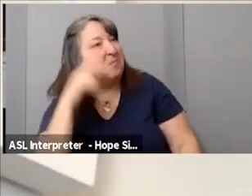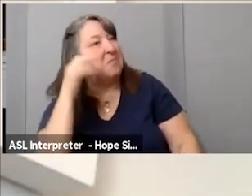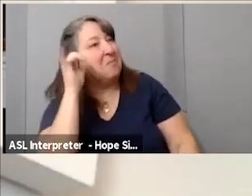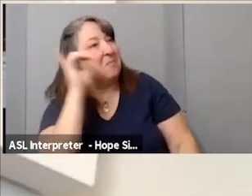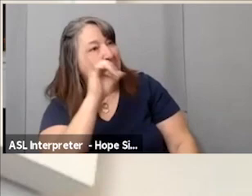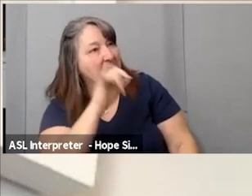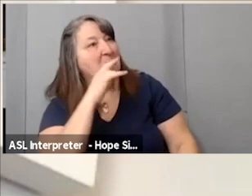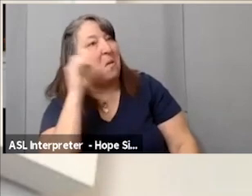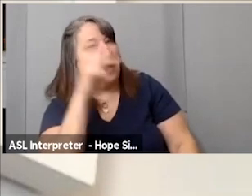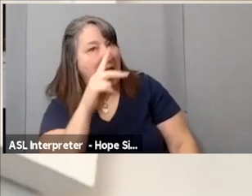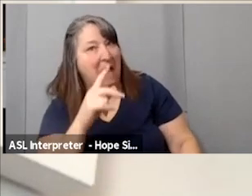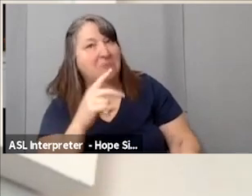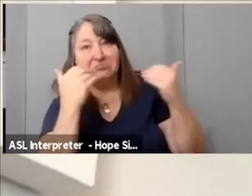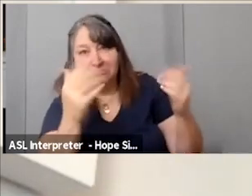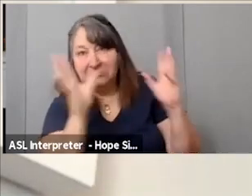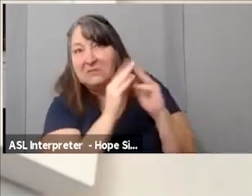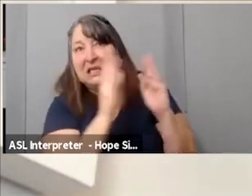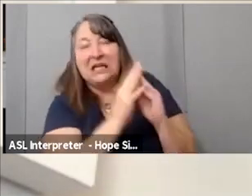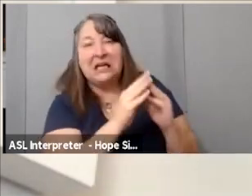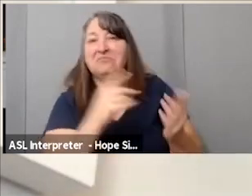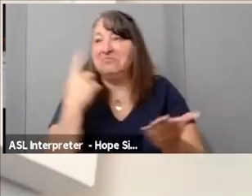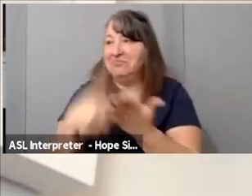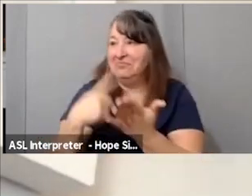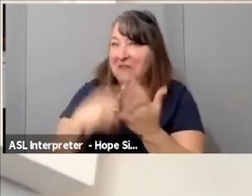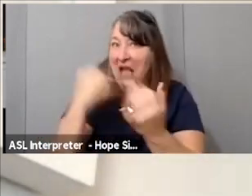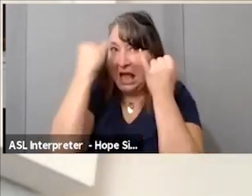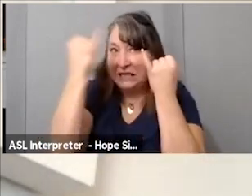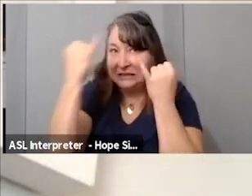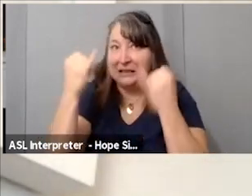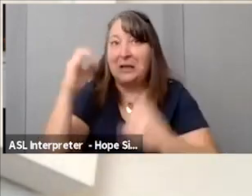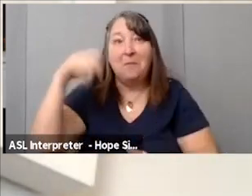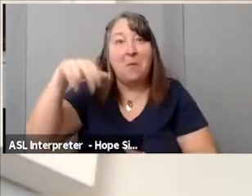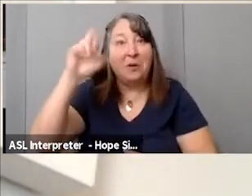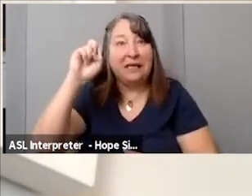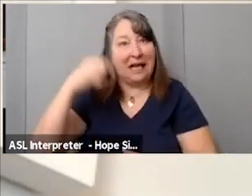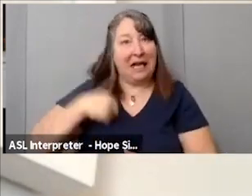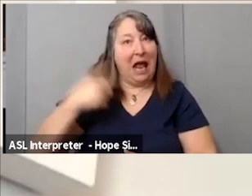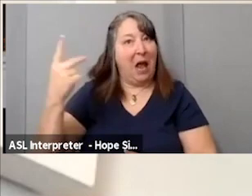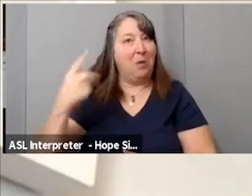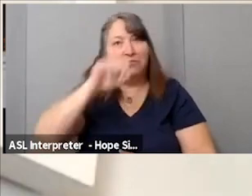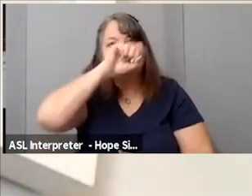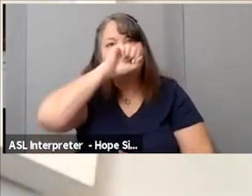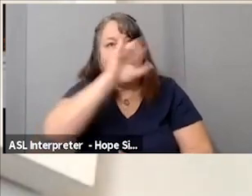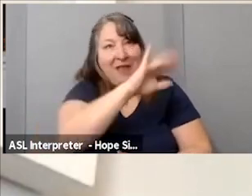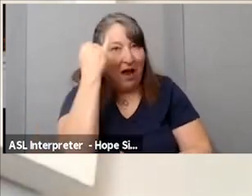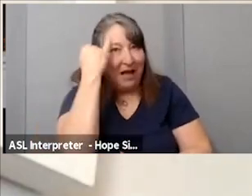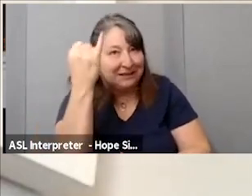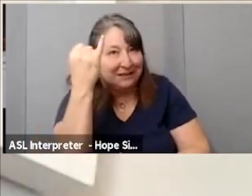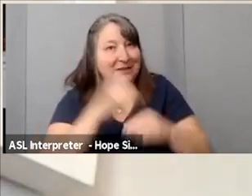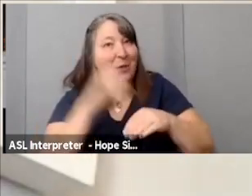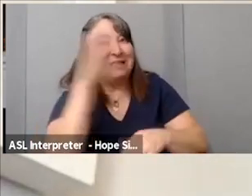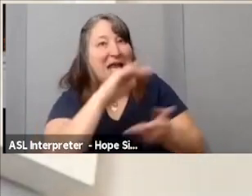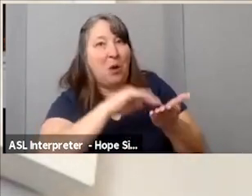took a meeting. They talked to us about the idea. Monique and I really loved the idea, and we sent them a release